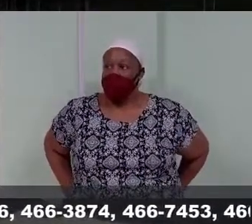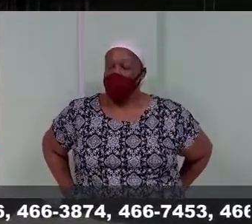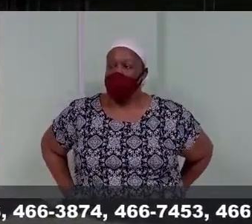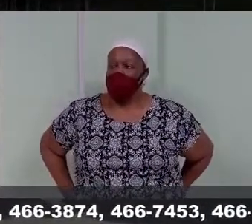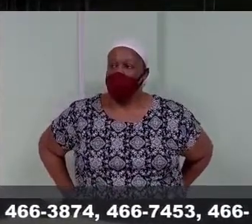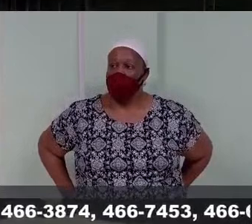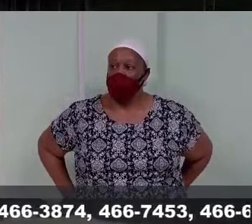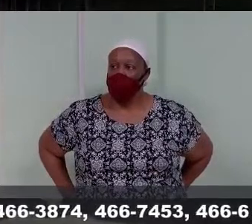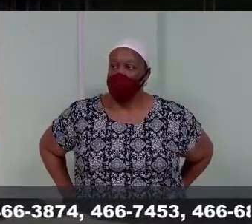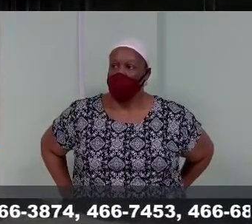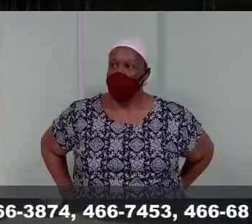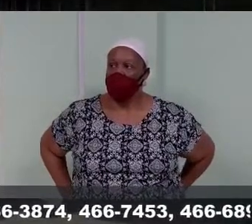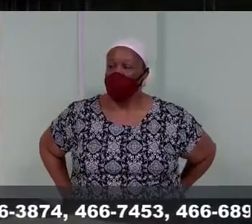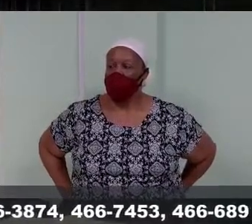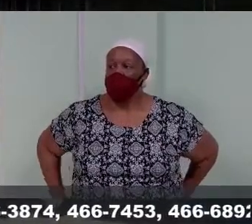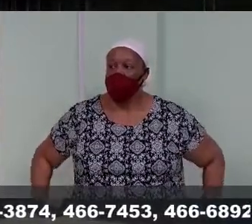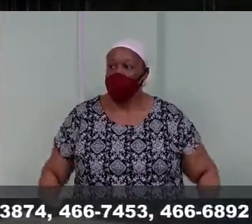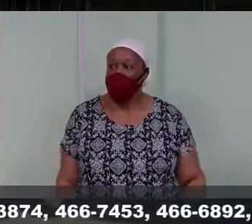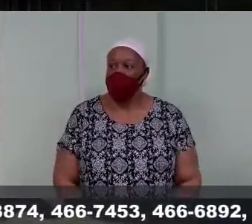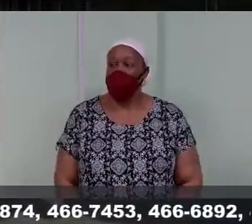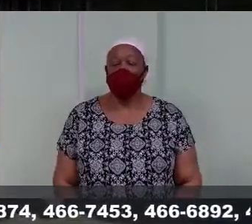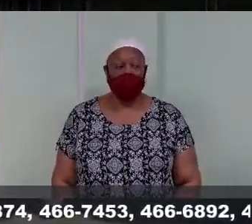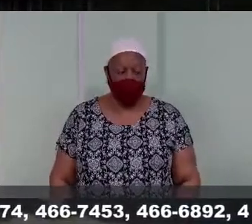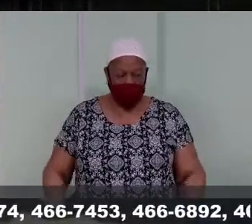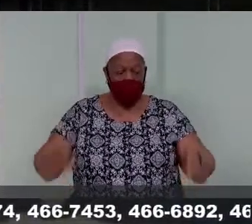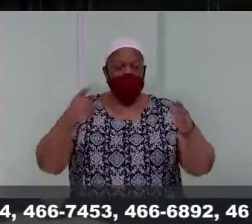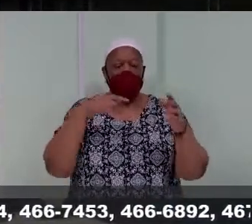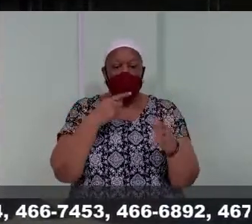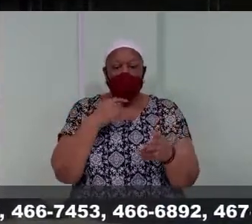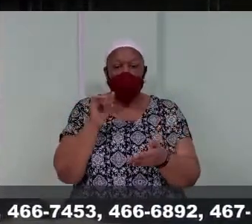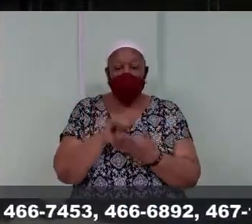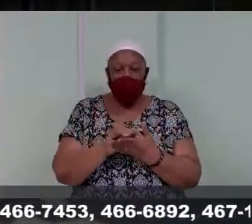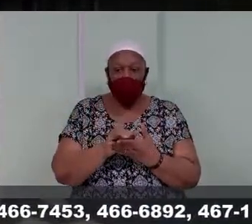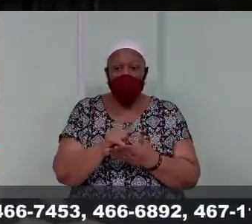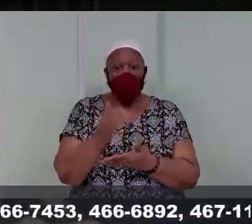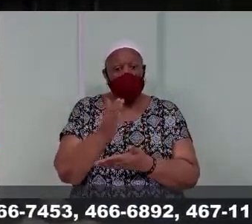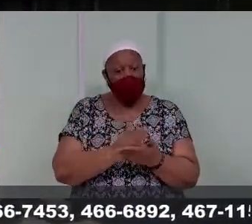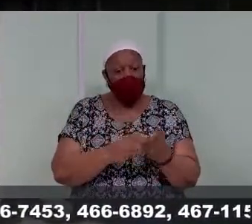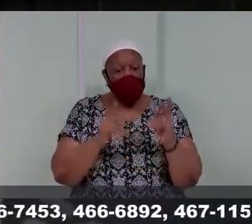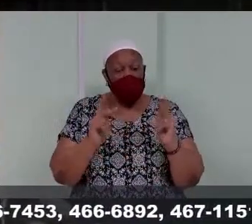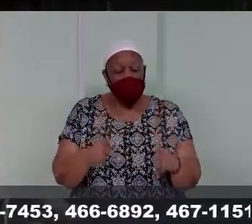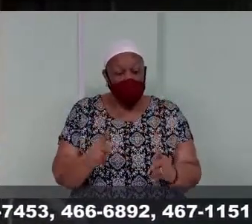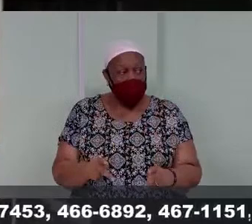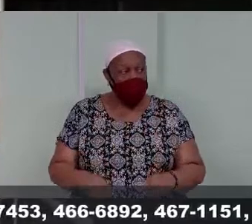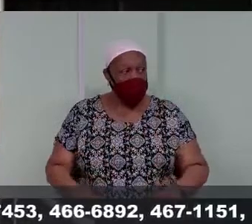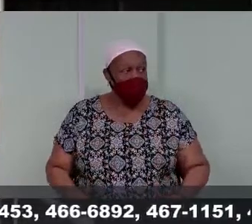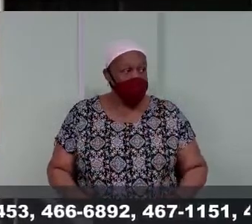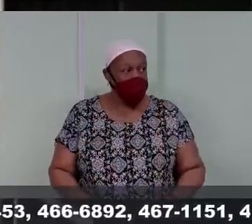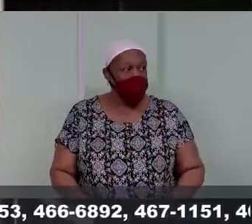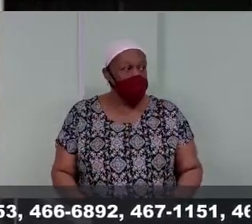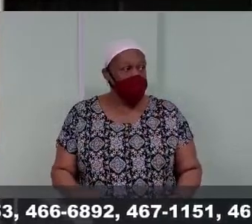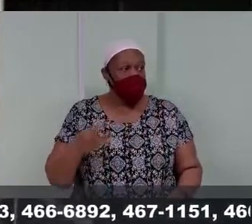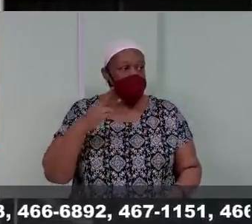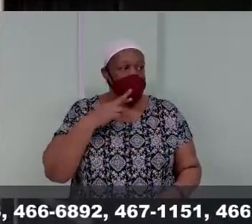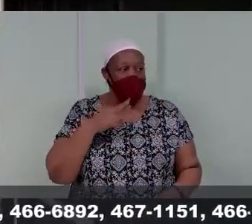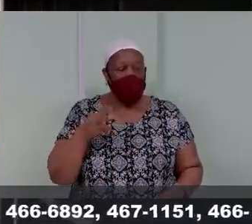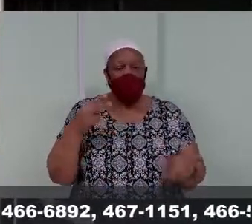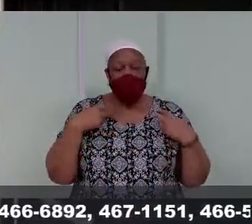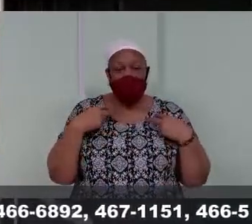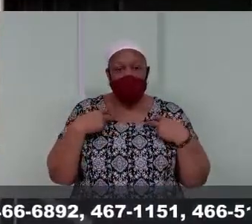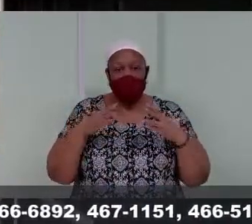exist. Again, it has been brought to our attention that persons are operating child daycare